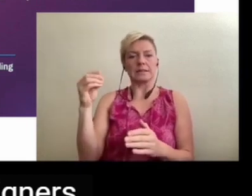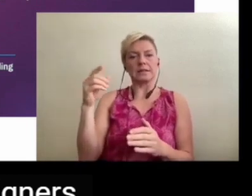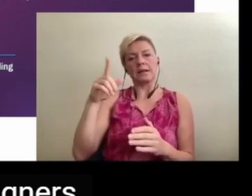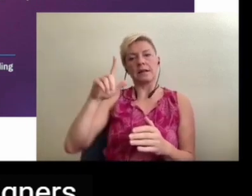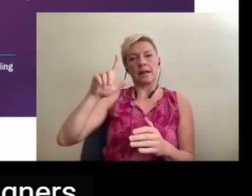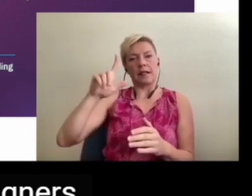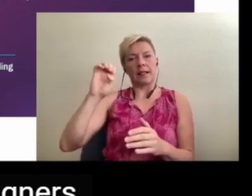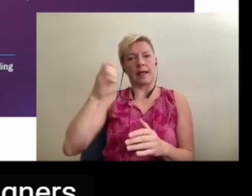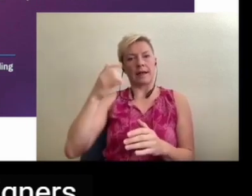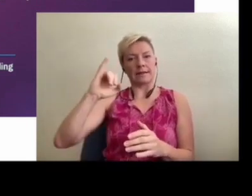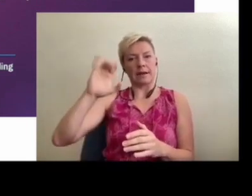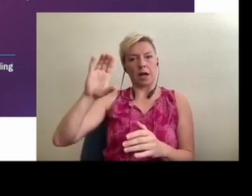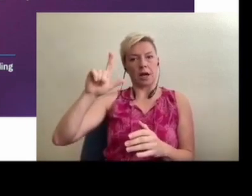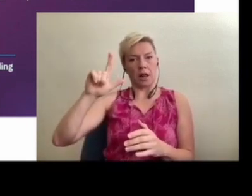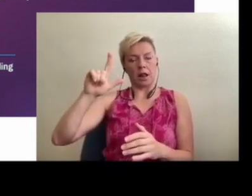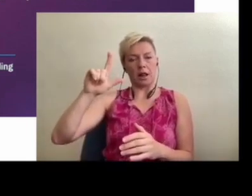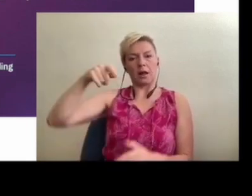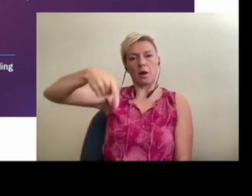adult deaf signers.